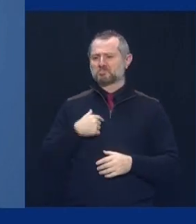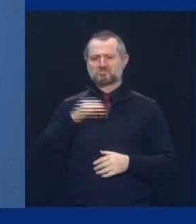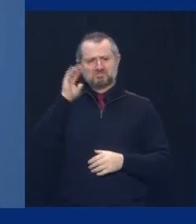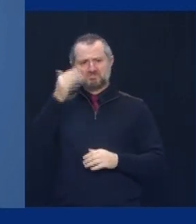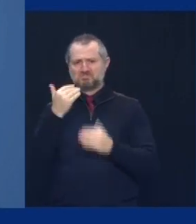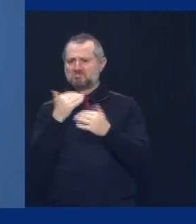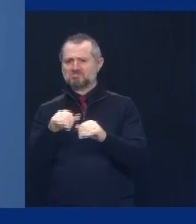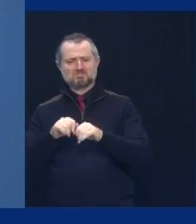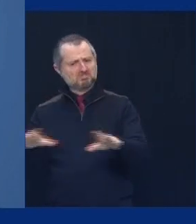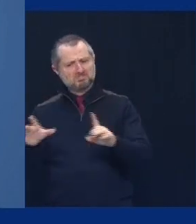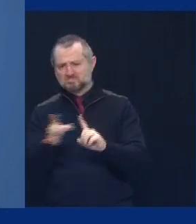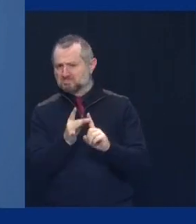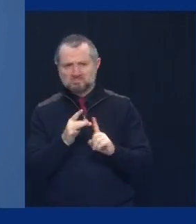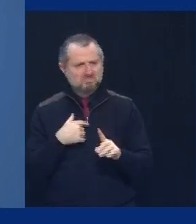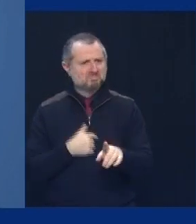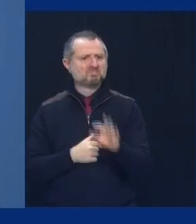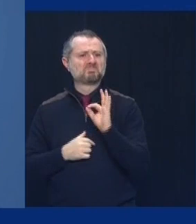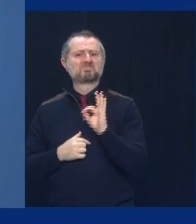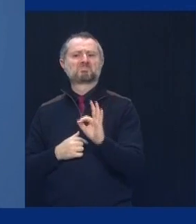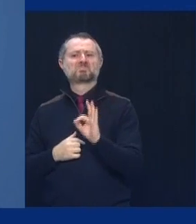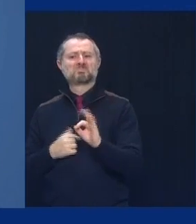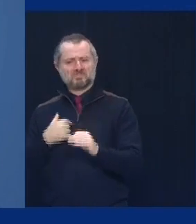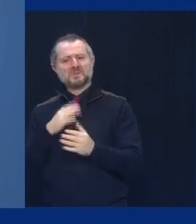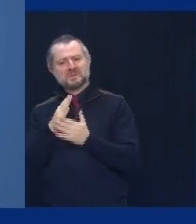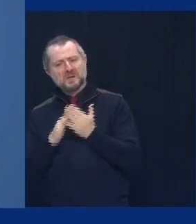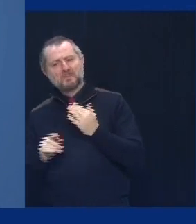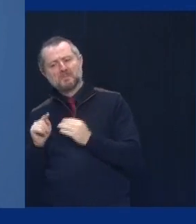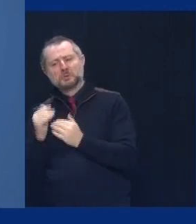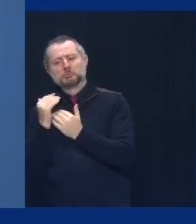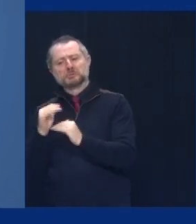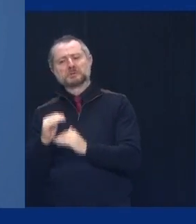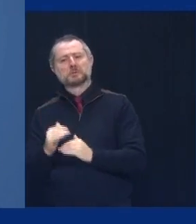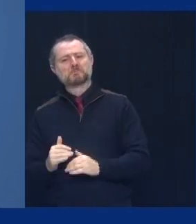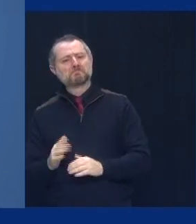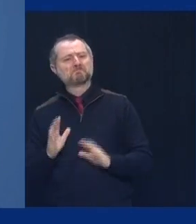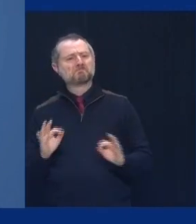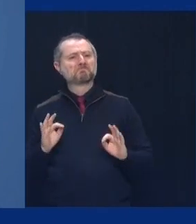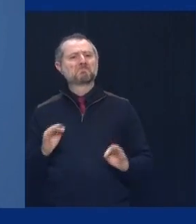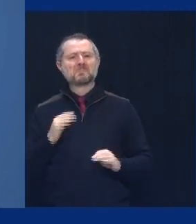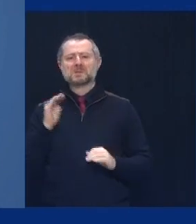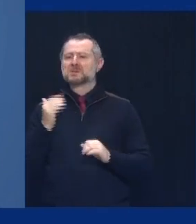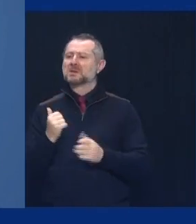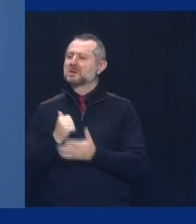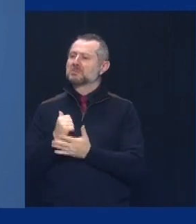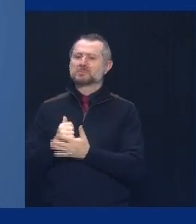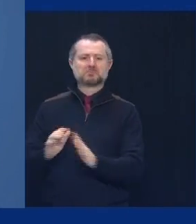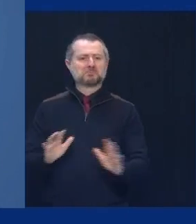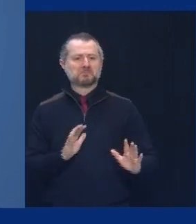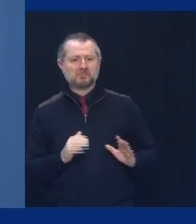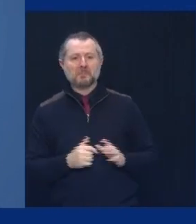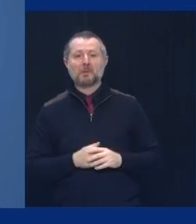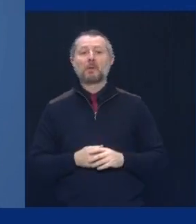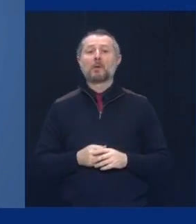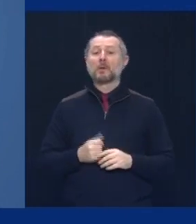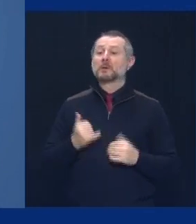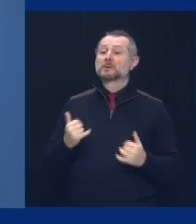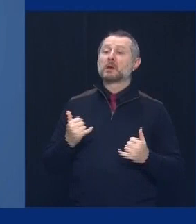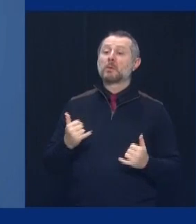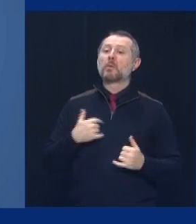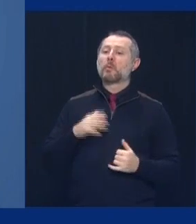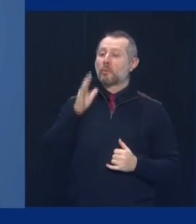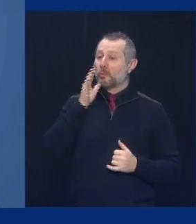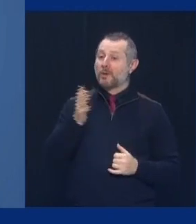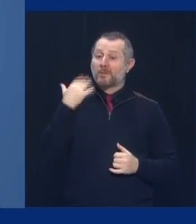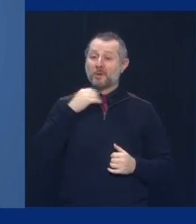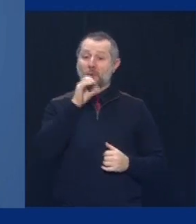they were. We have restrictions. The restrictions made a difference. We're going to allow them to operate in orange